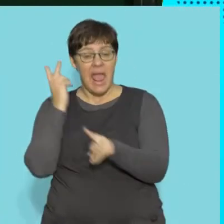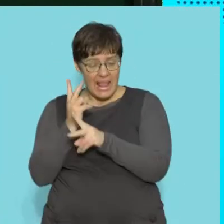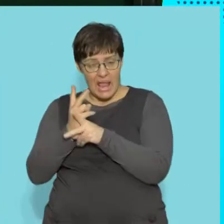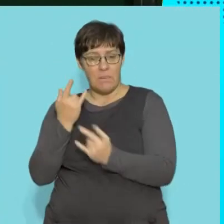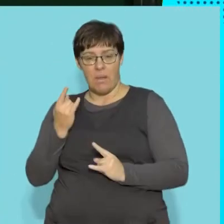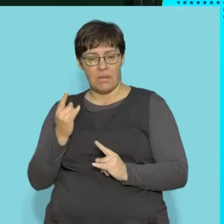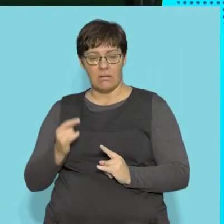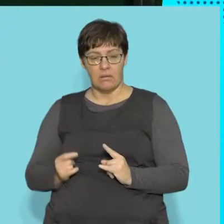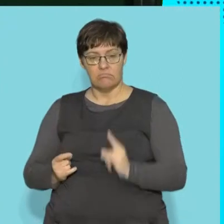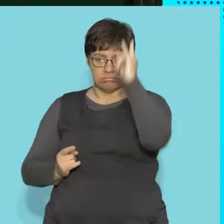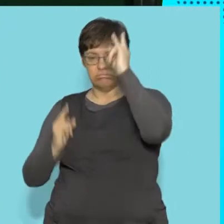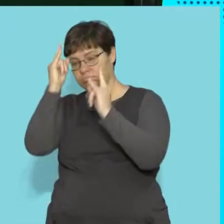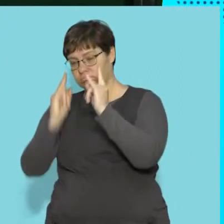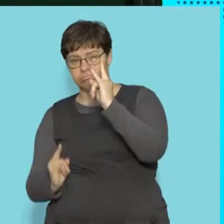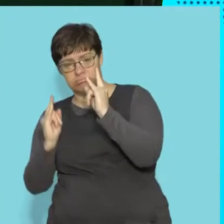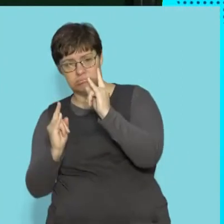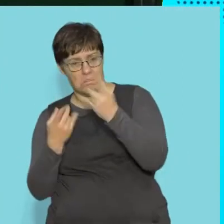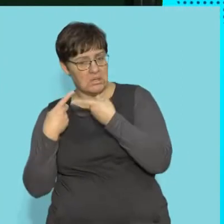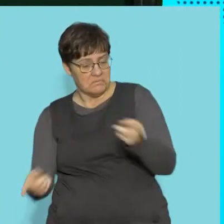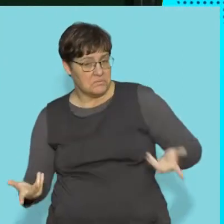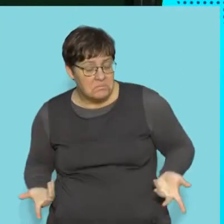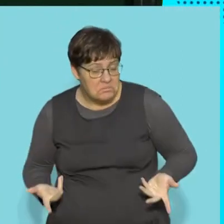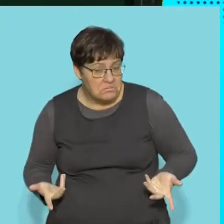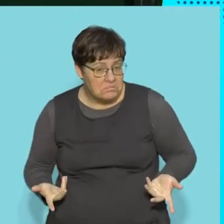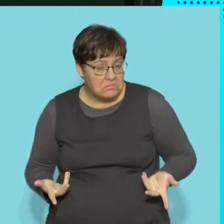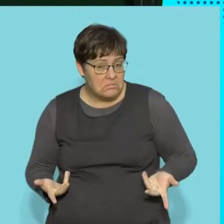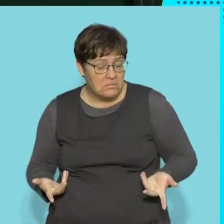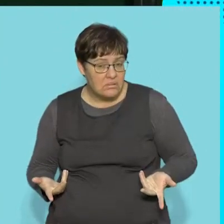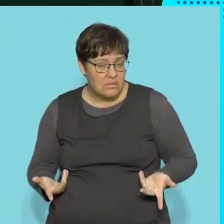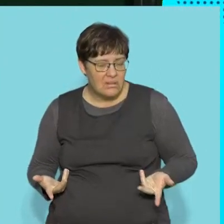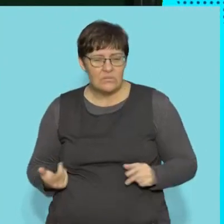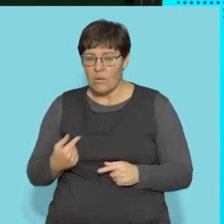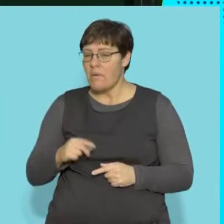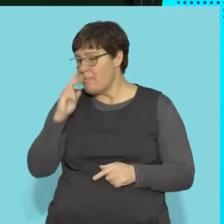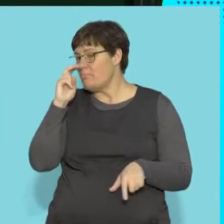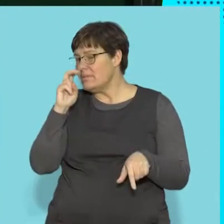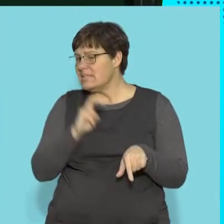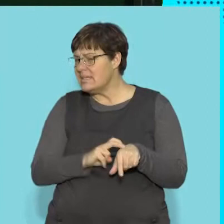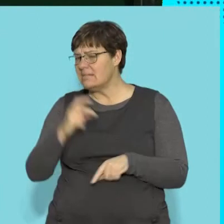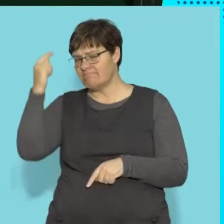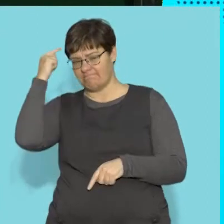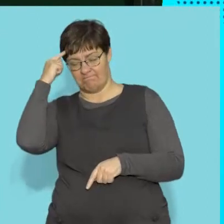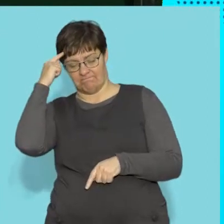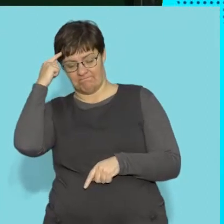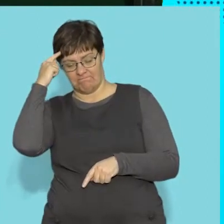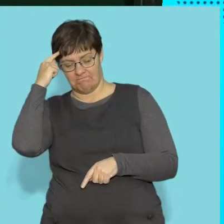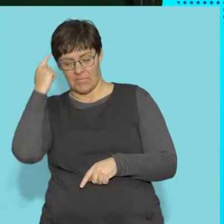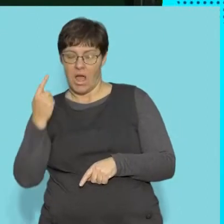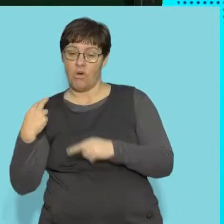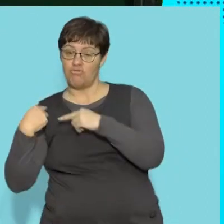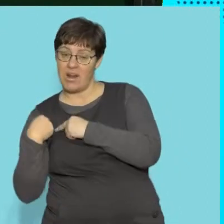again, would we find different results? So what we need to think about when we talk